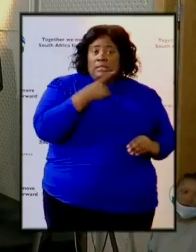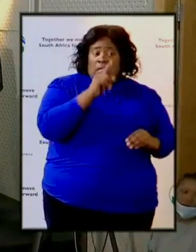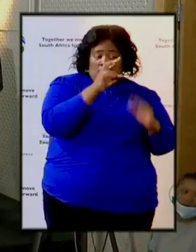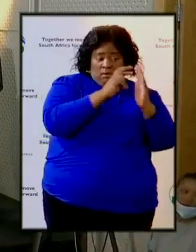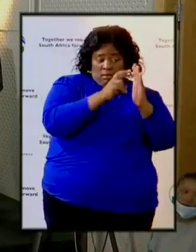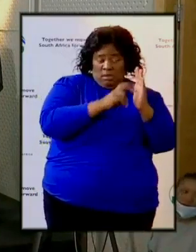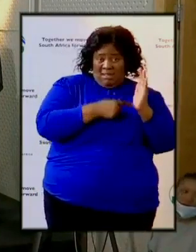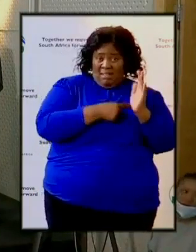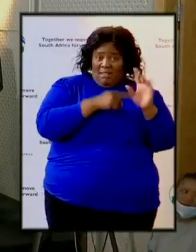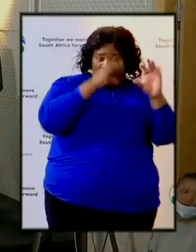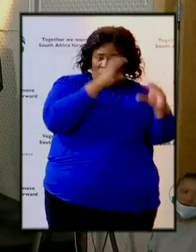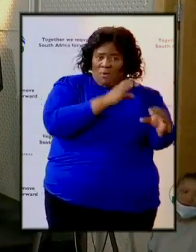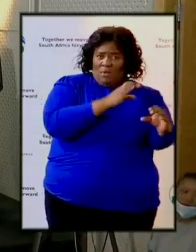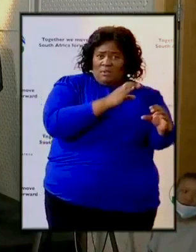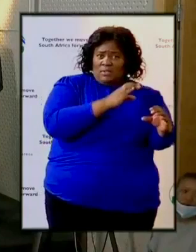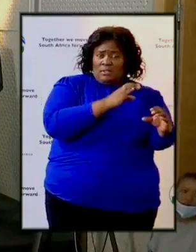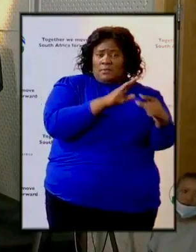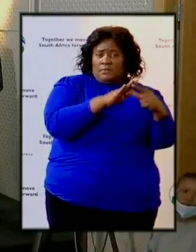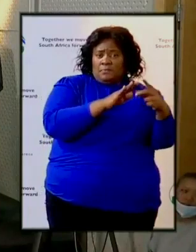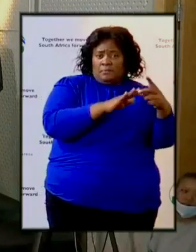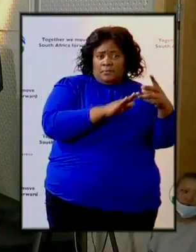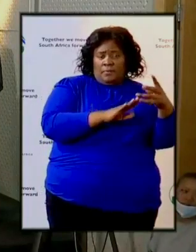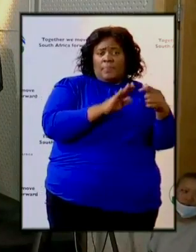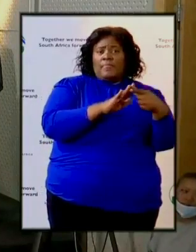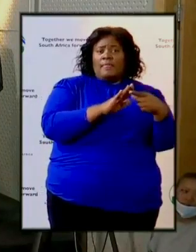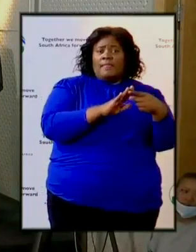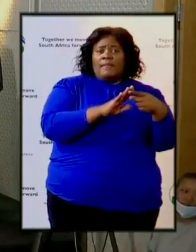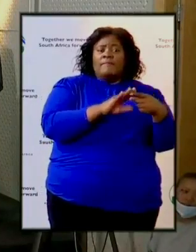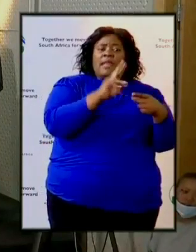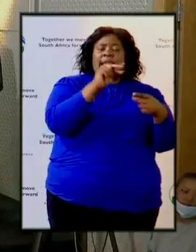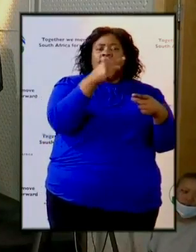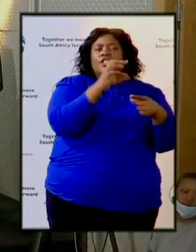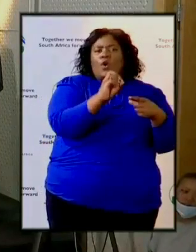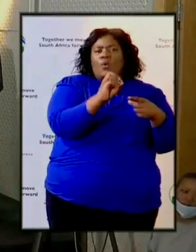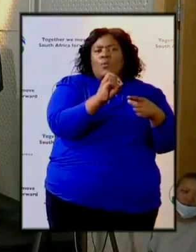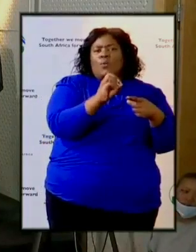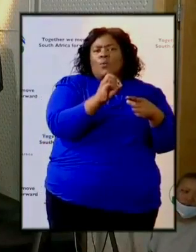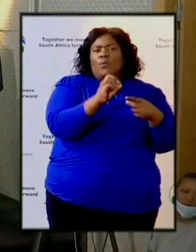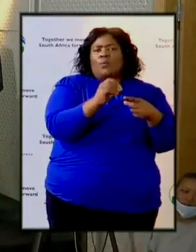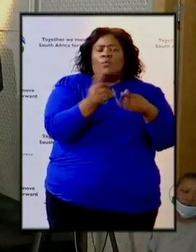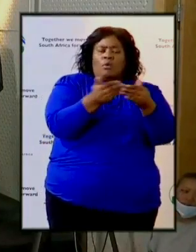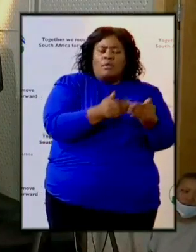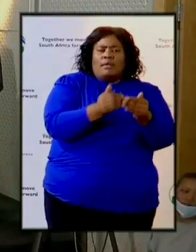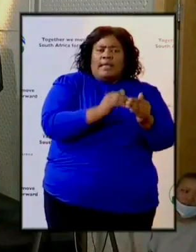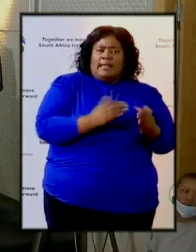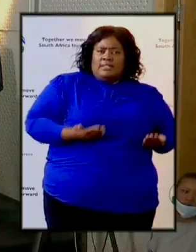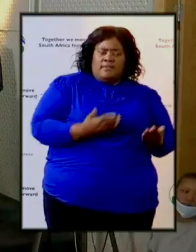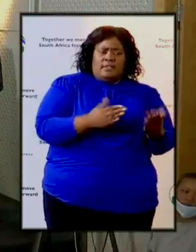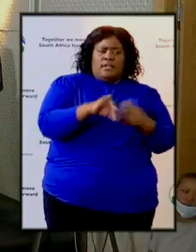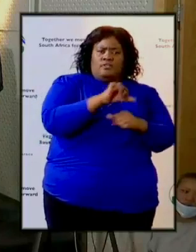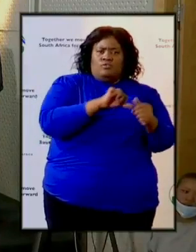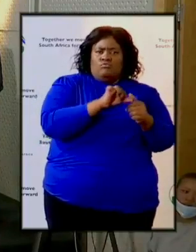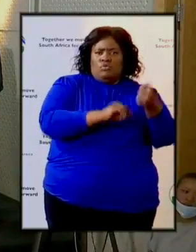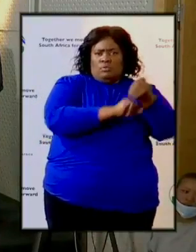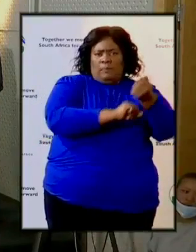deal with the following? Can registered NGOs under the banner of Care Services and Social Relief of